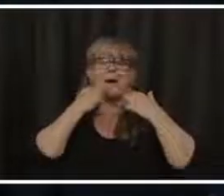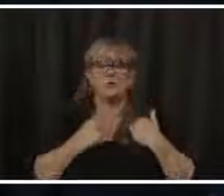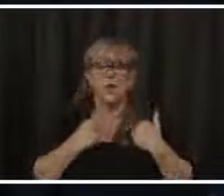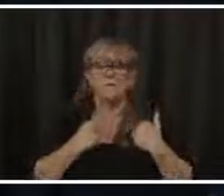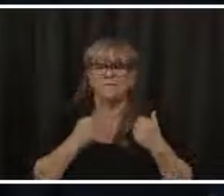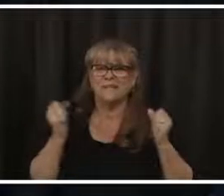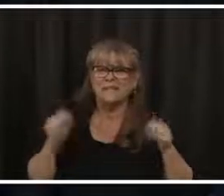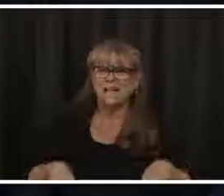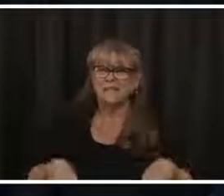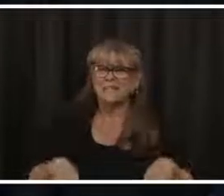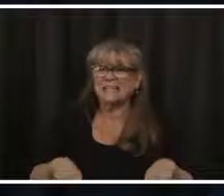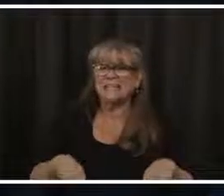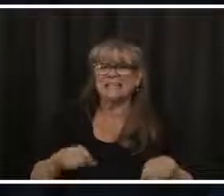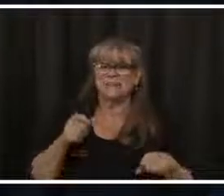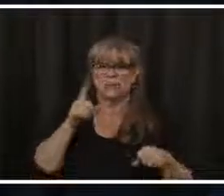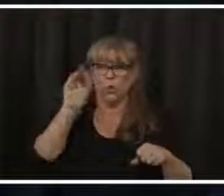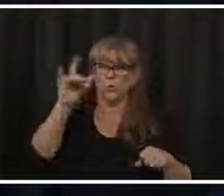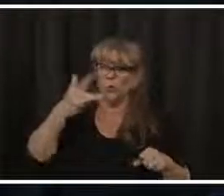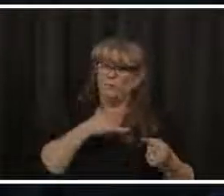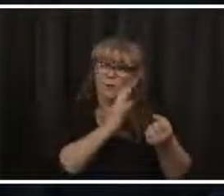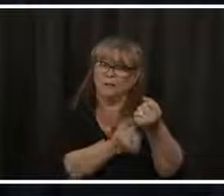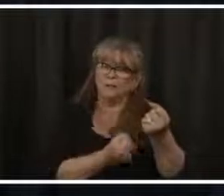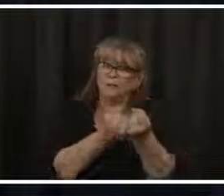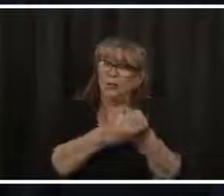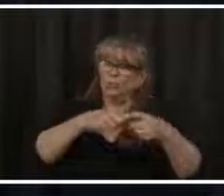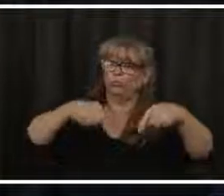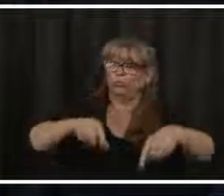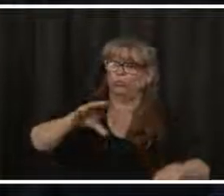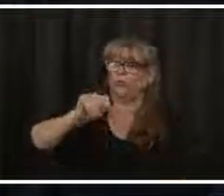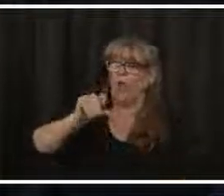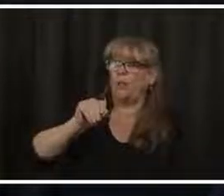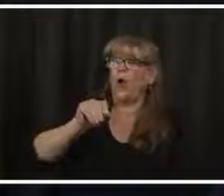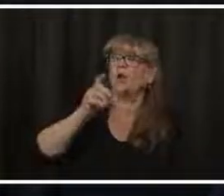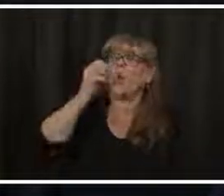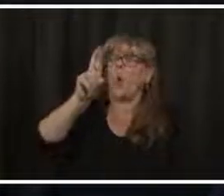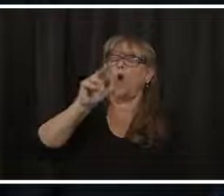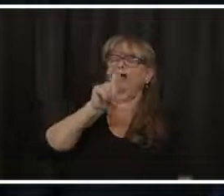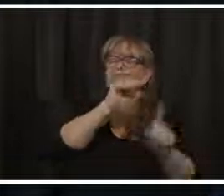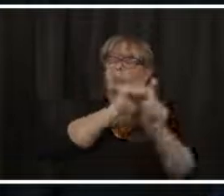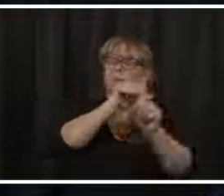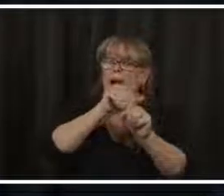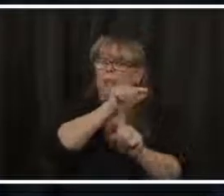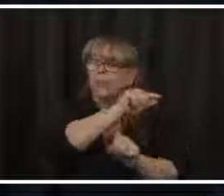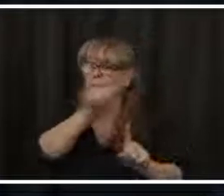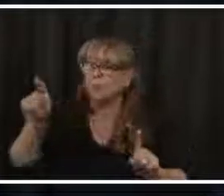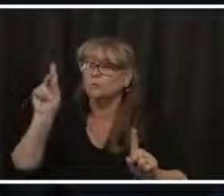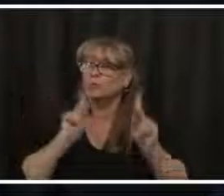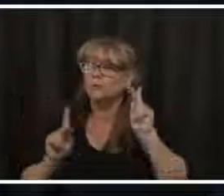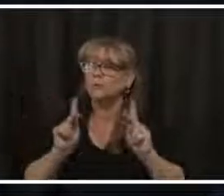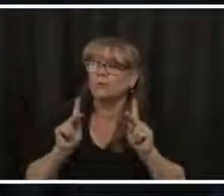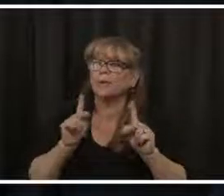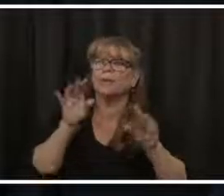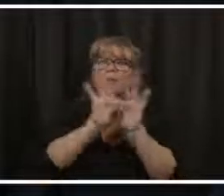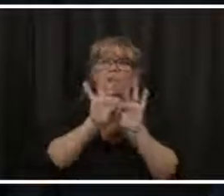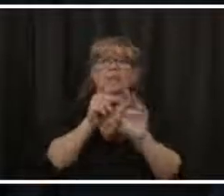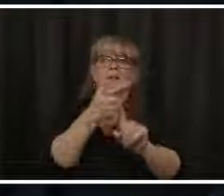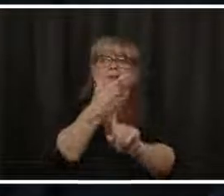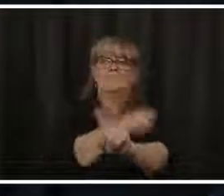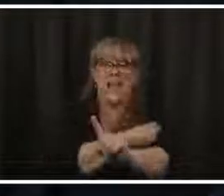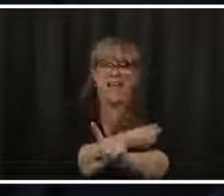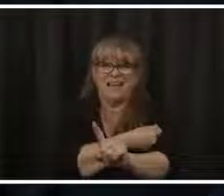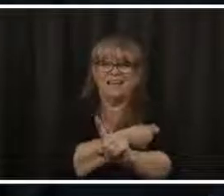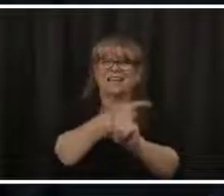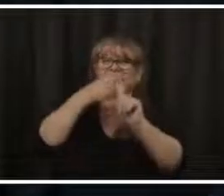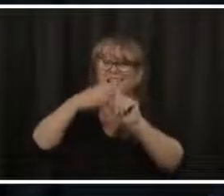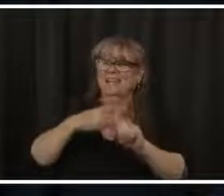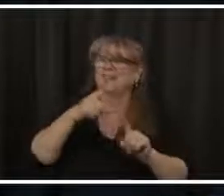And also, do you think we need more incentives and reminders to people about the benefits of being vaccinated, like not wearing a mask, to